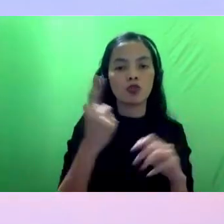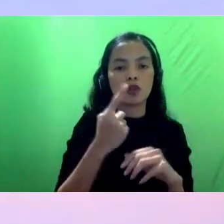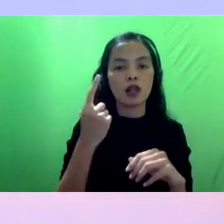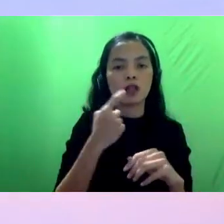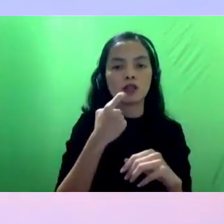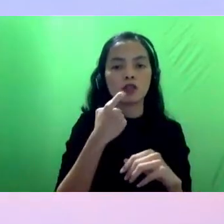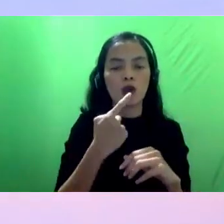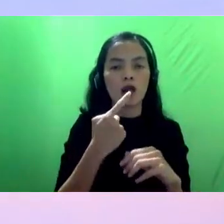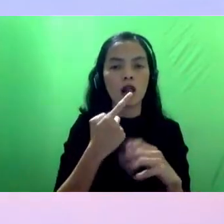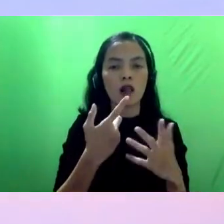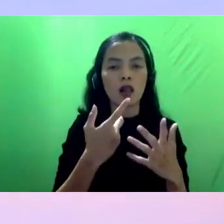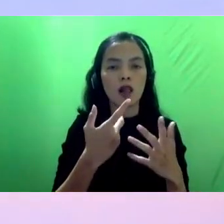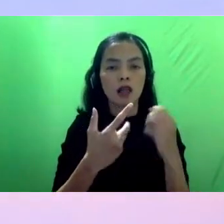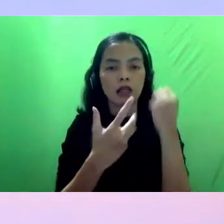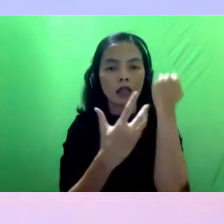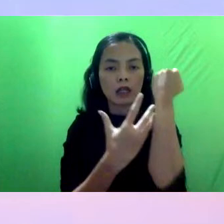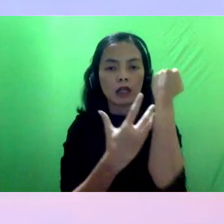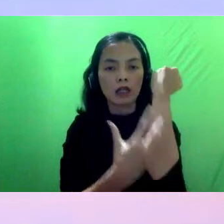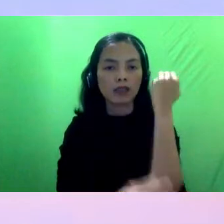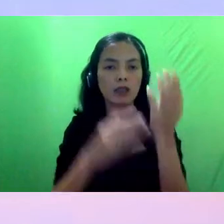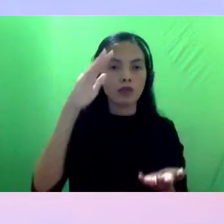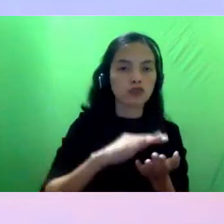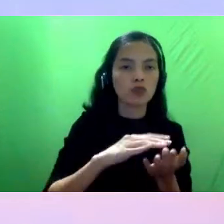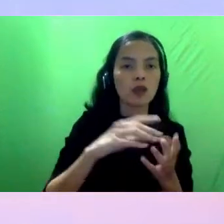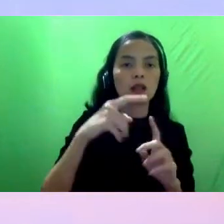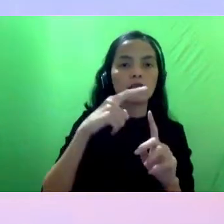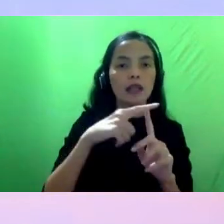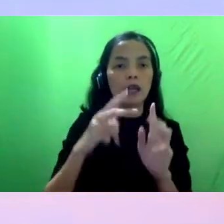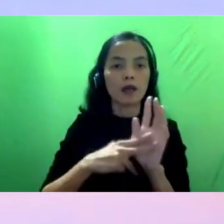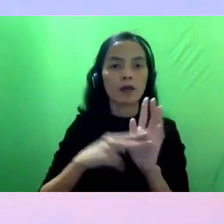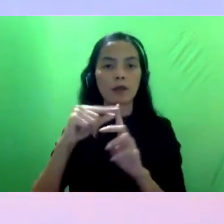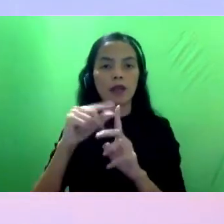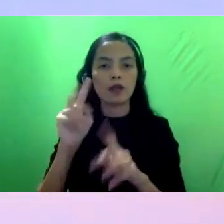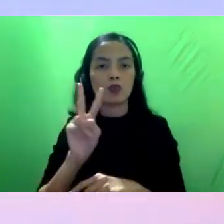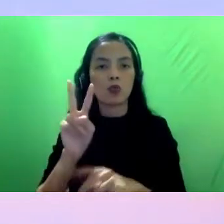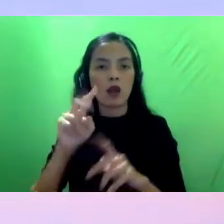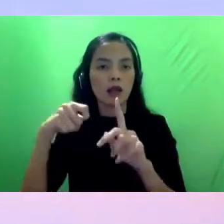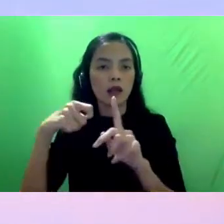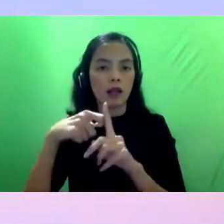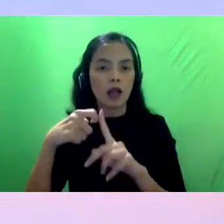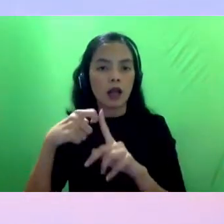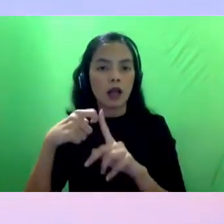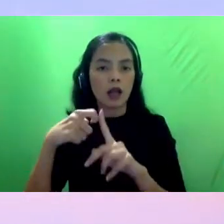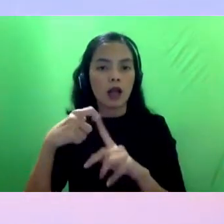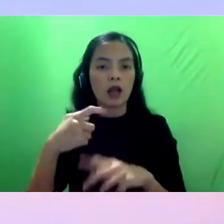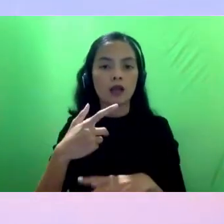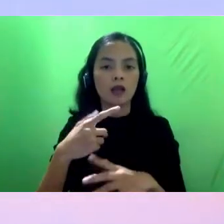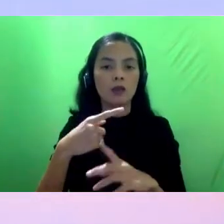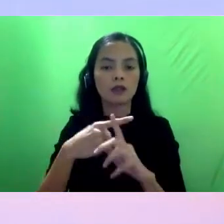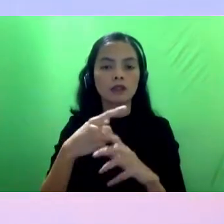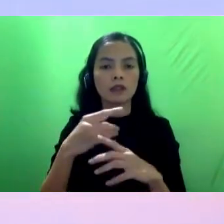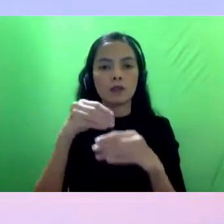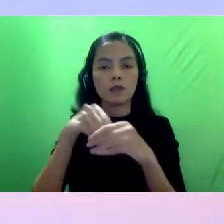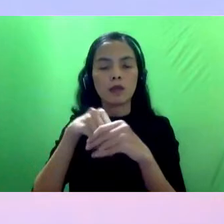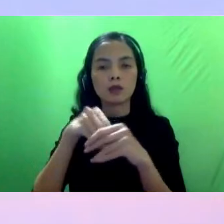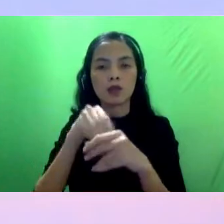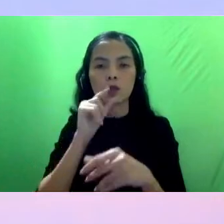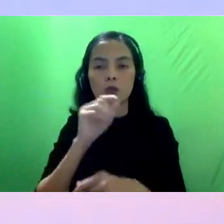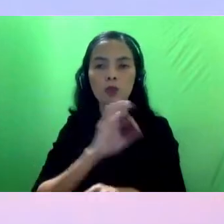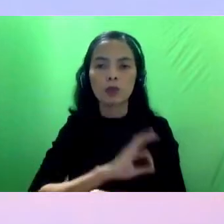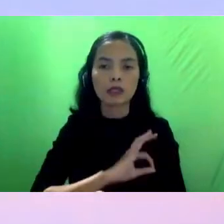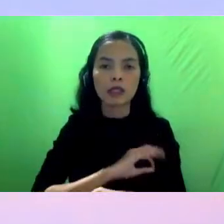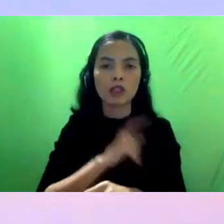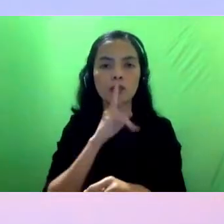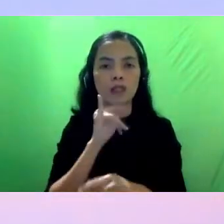TNP2K, where he provides advice to the President in taking strategic policy decisions on poverty and social protection